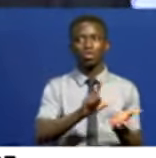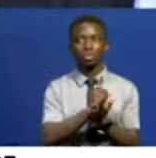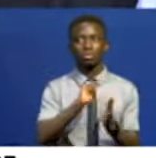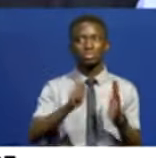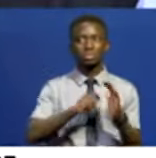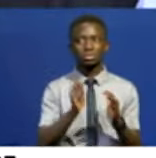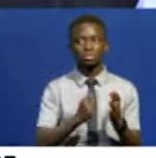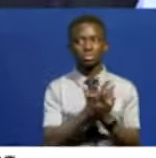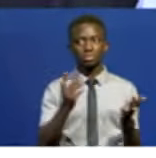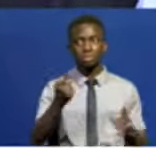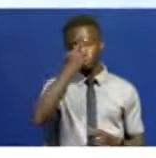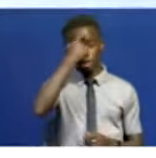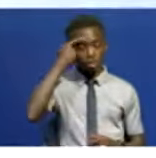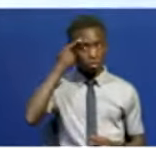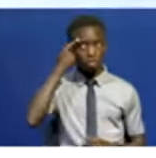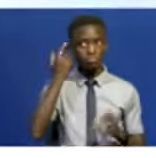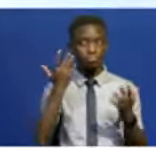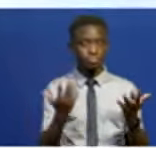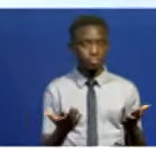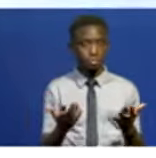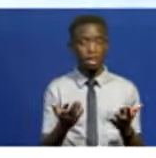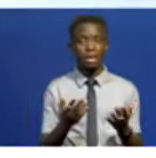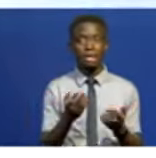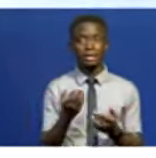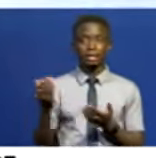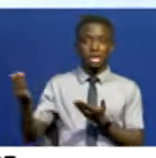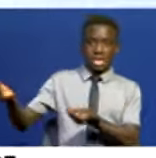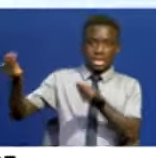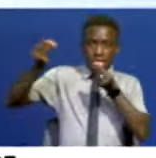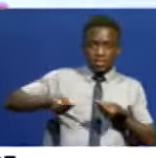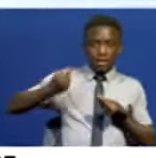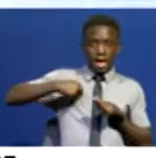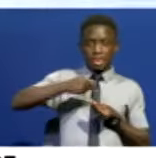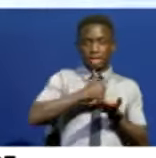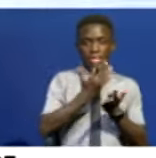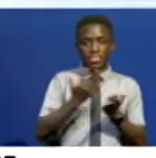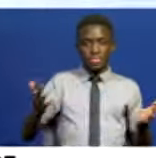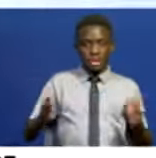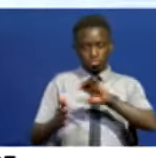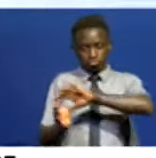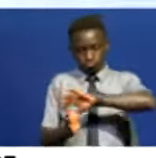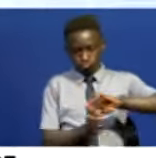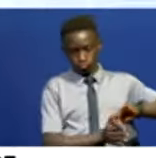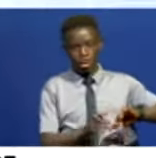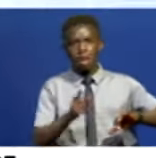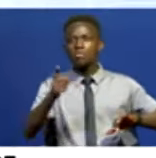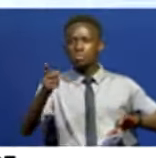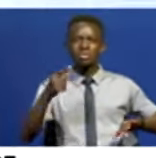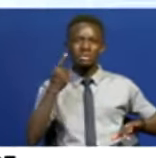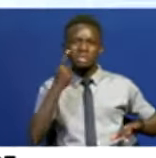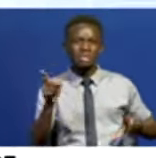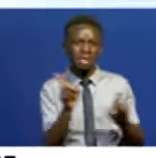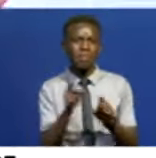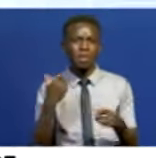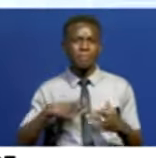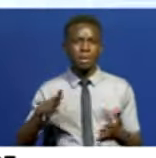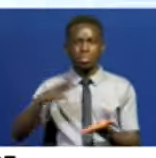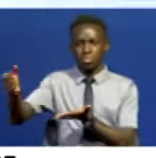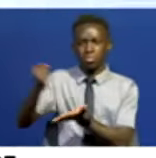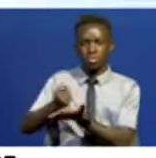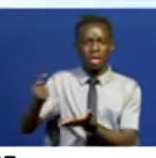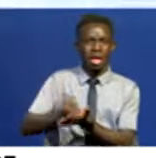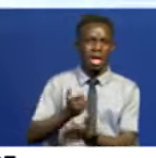Because aside from supplying us with products, you are hiring our people and you are paying